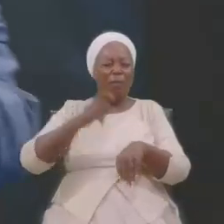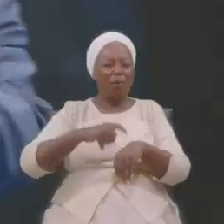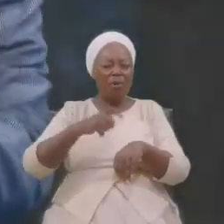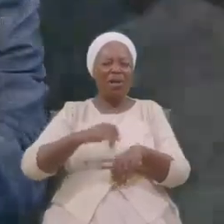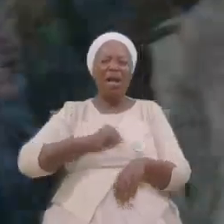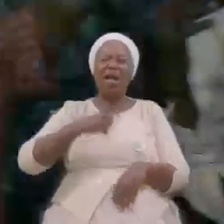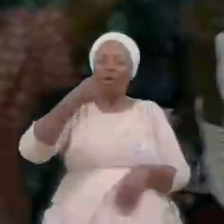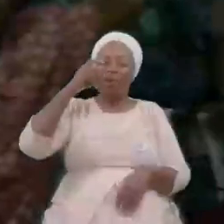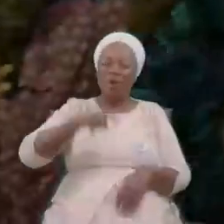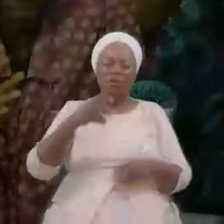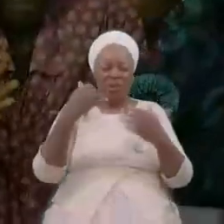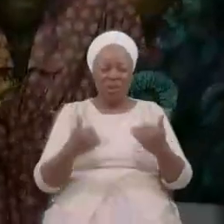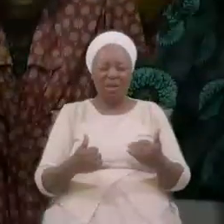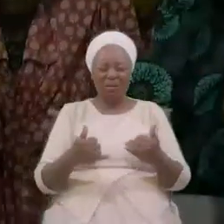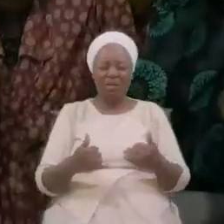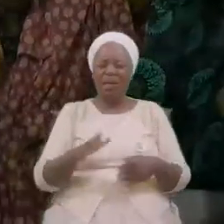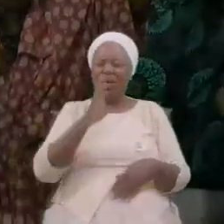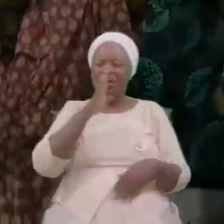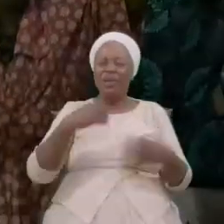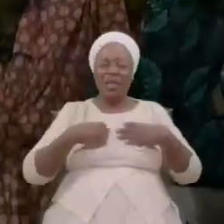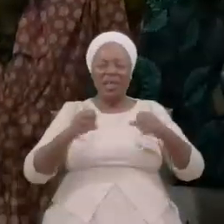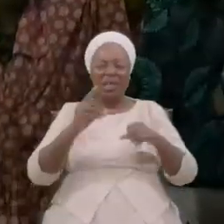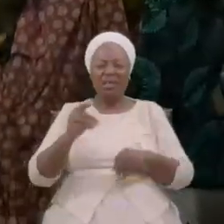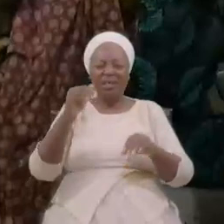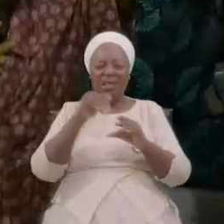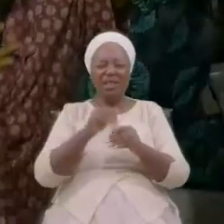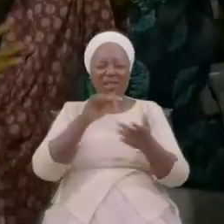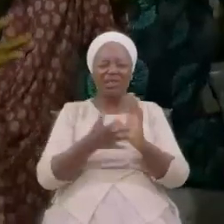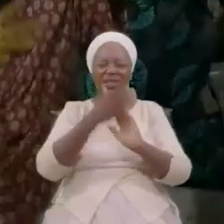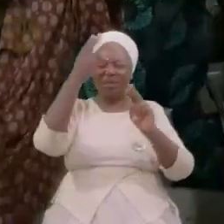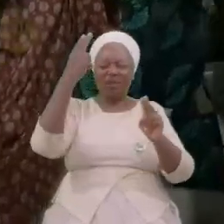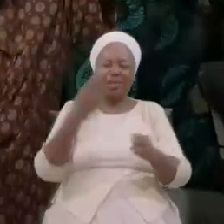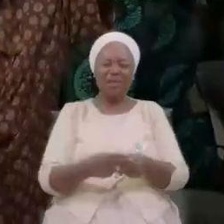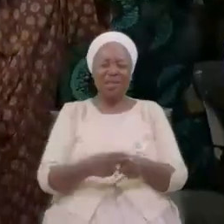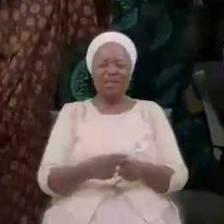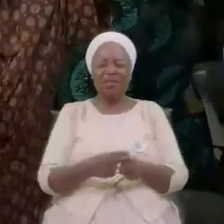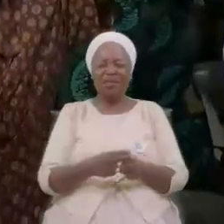you now, be healed in Jesus' name.